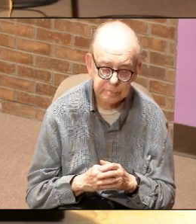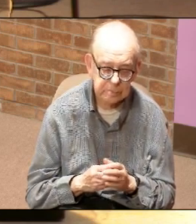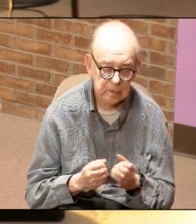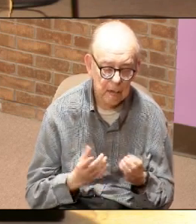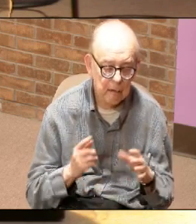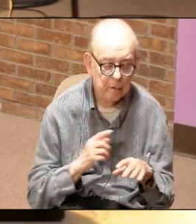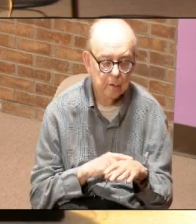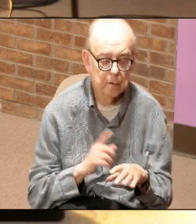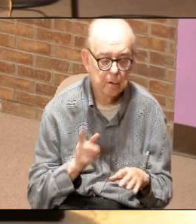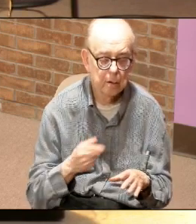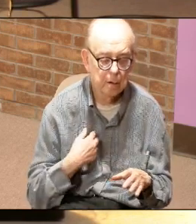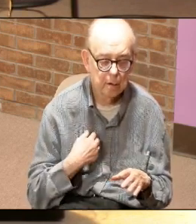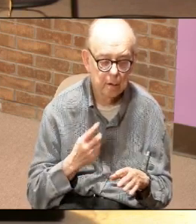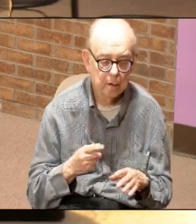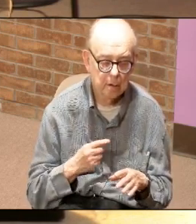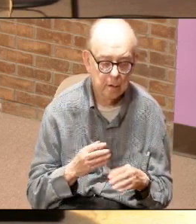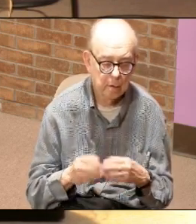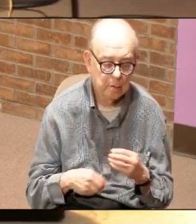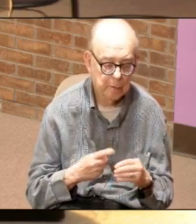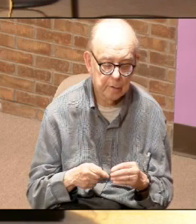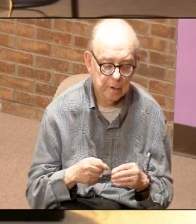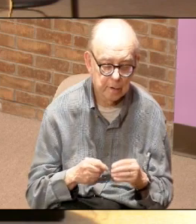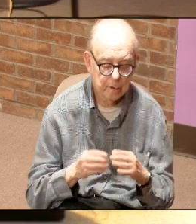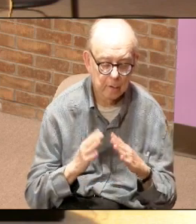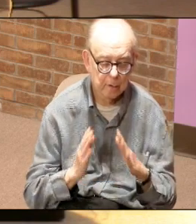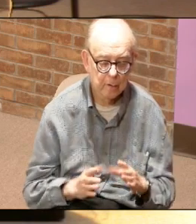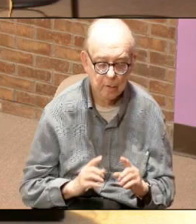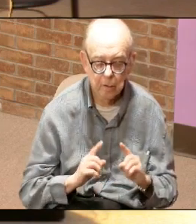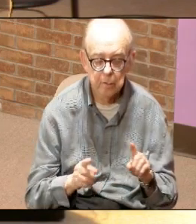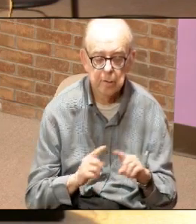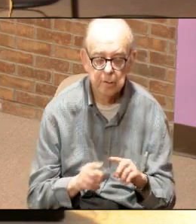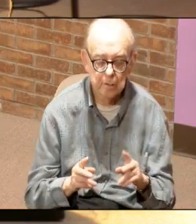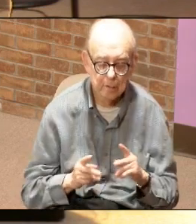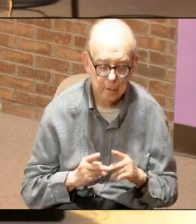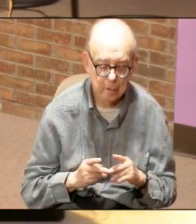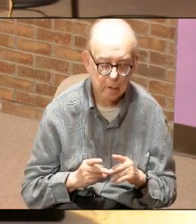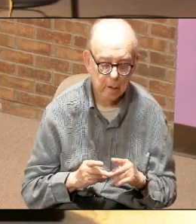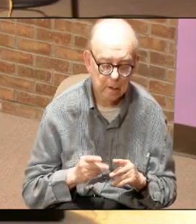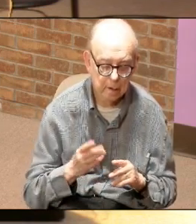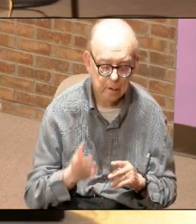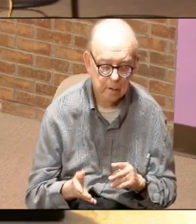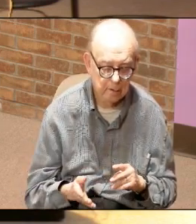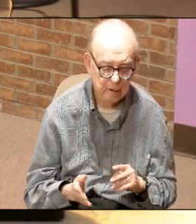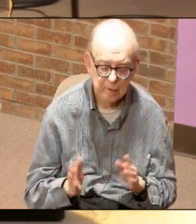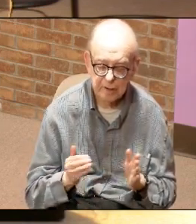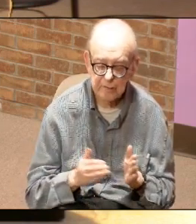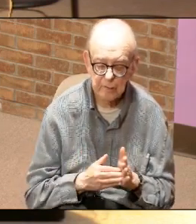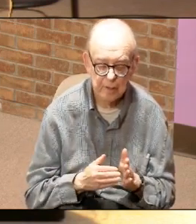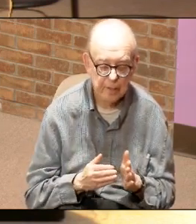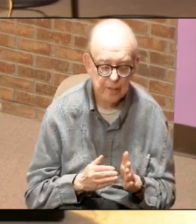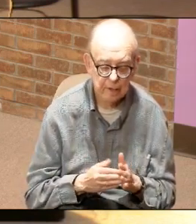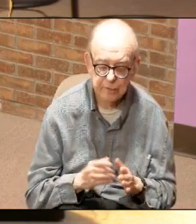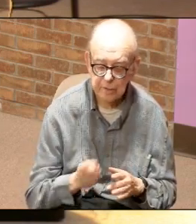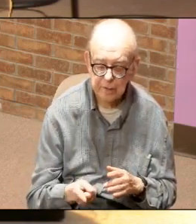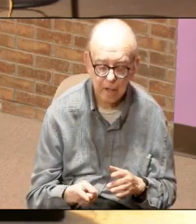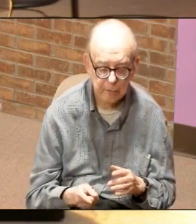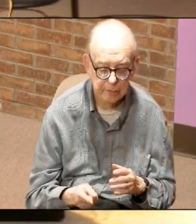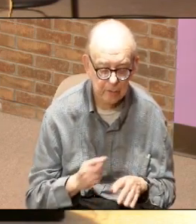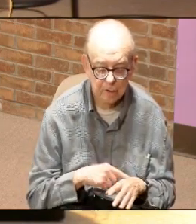How many times have you even been around your house or you've gone someplace and you've been there thousands of times?